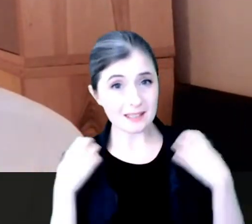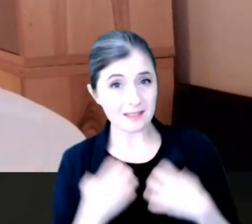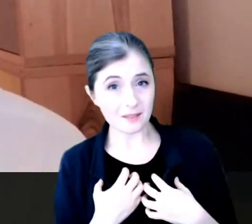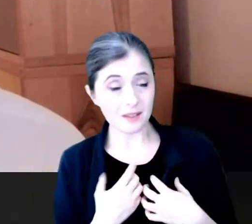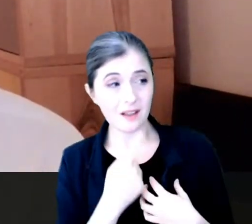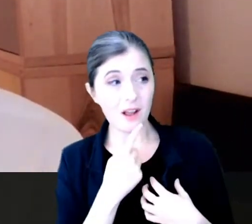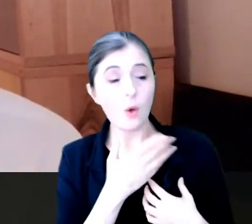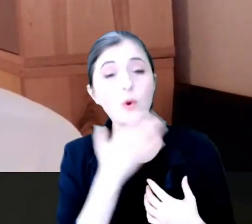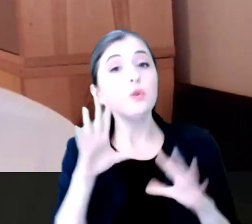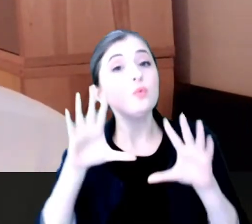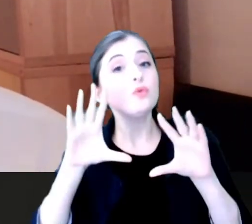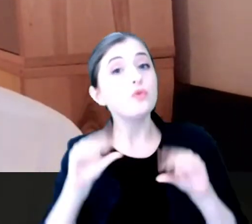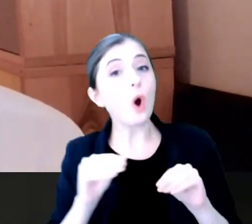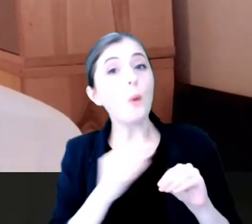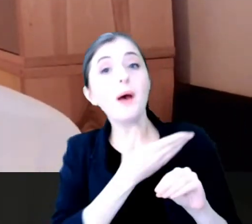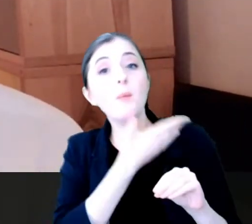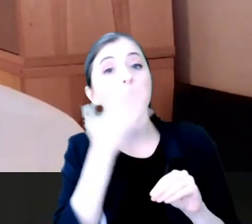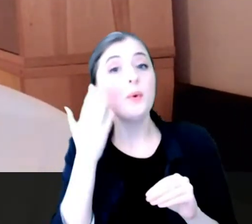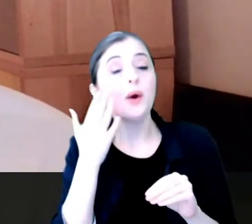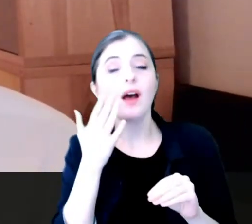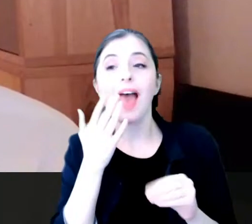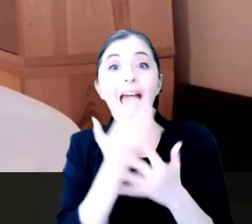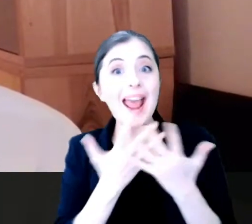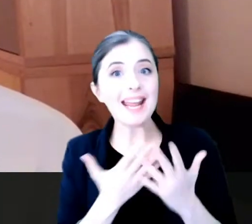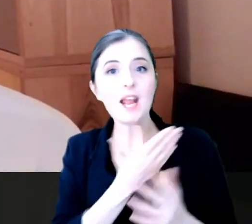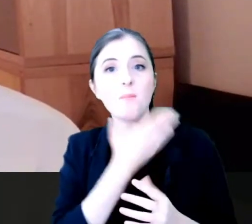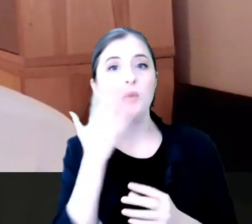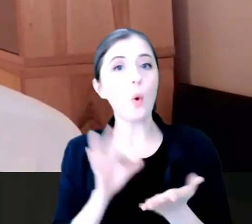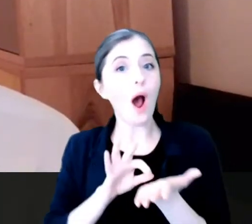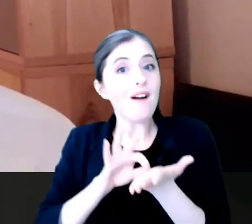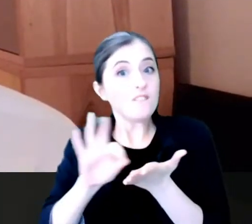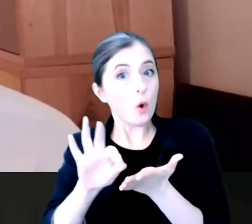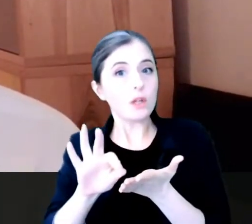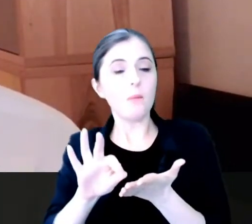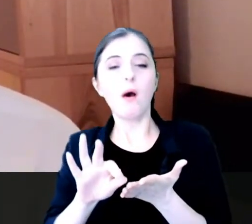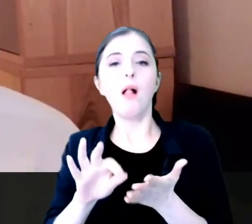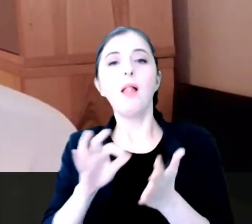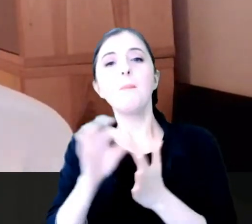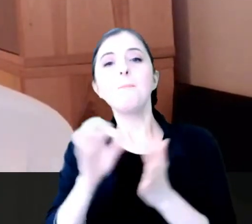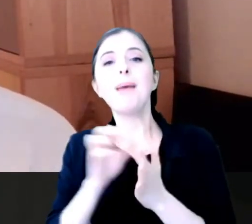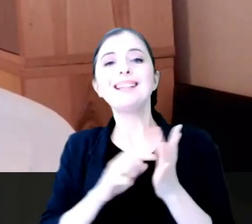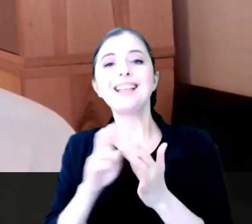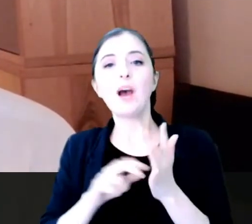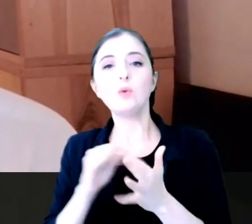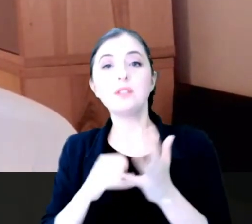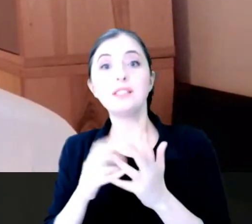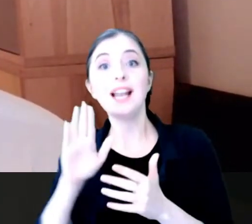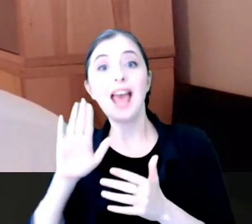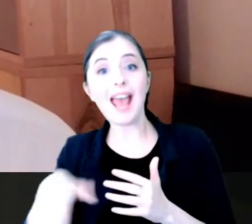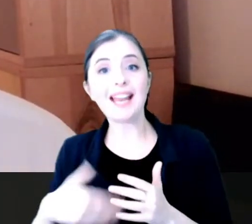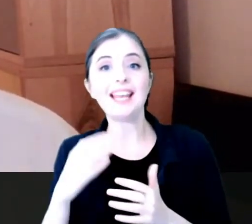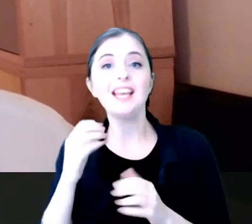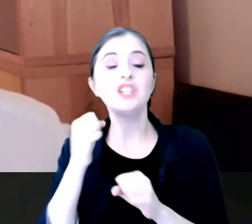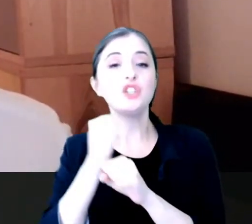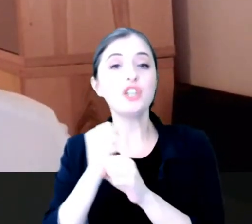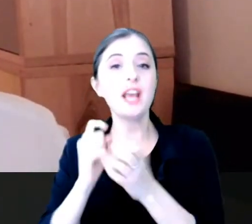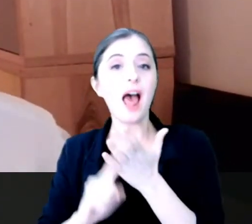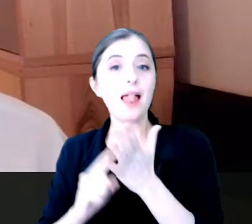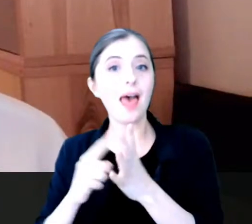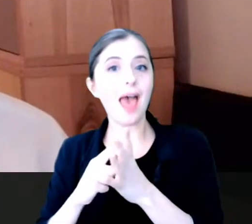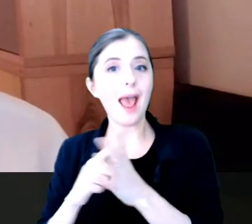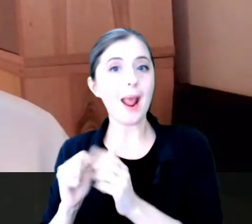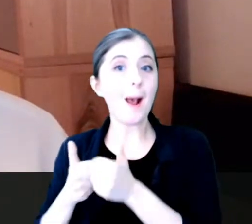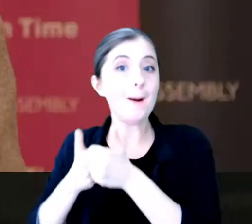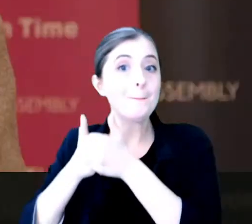non-affordable penthouses in any GLA-backed scheme? I'm sure that's going to be very easy for you to reply